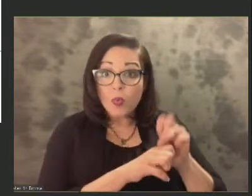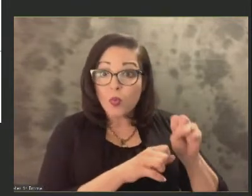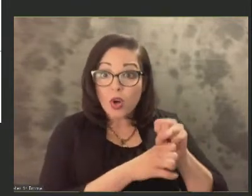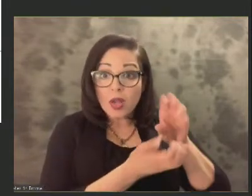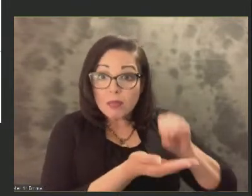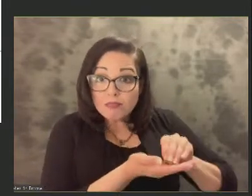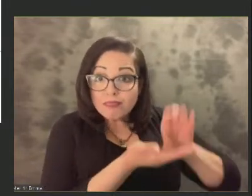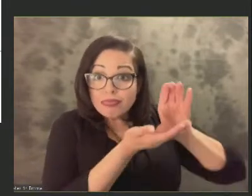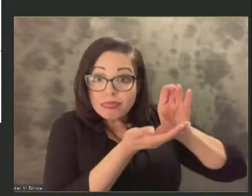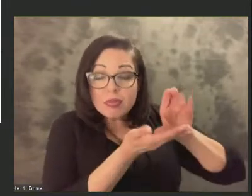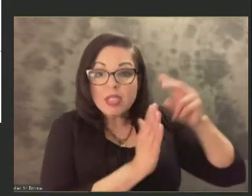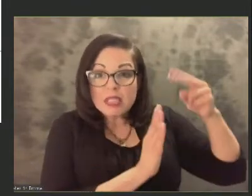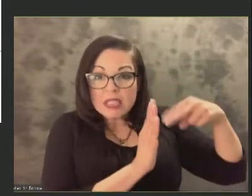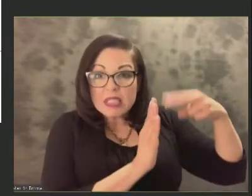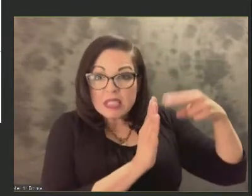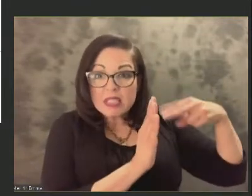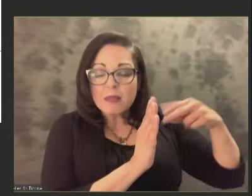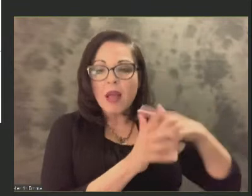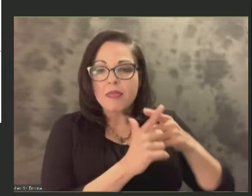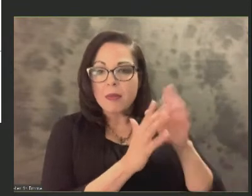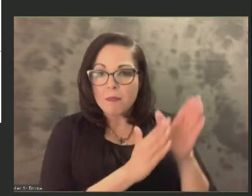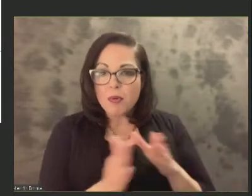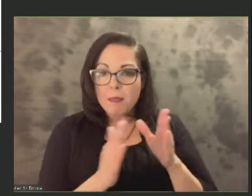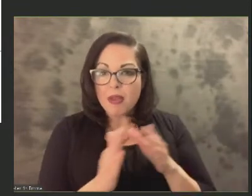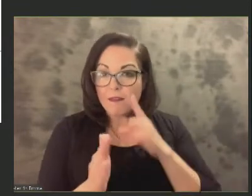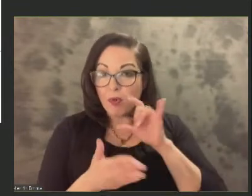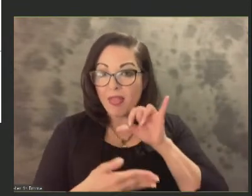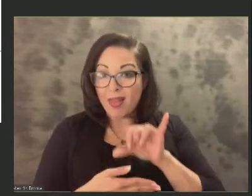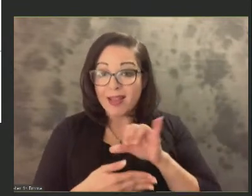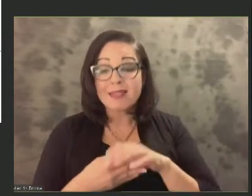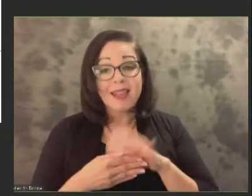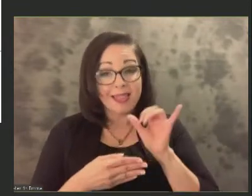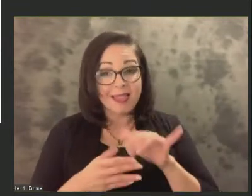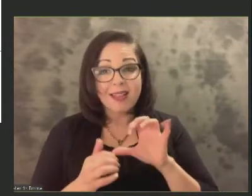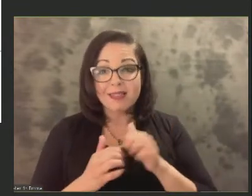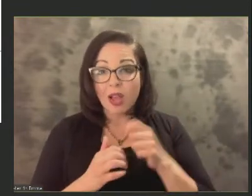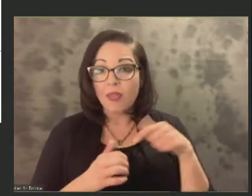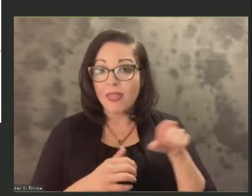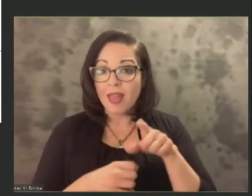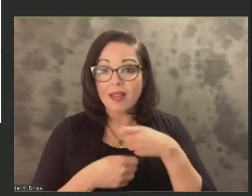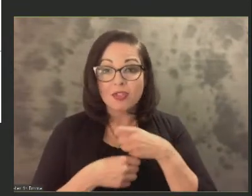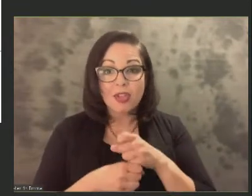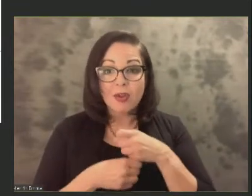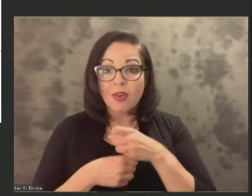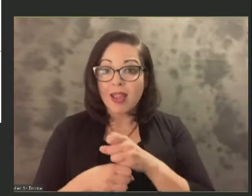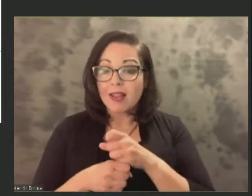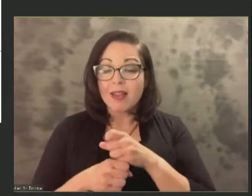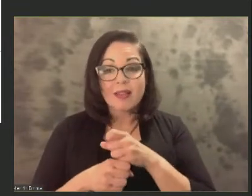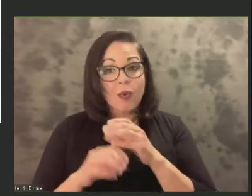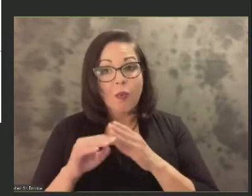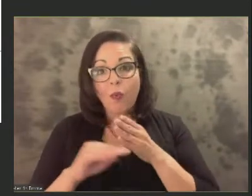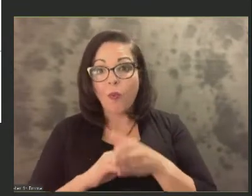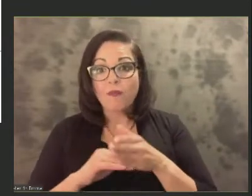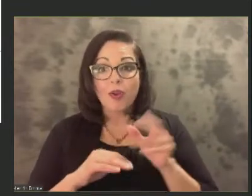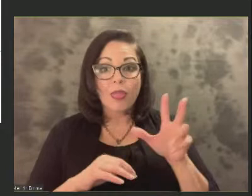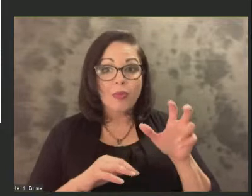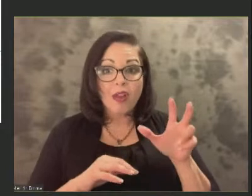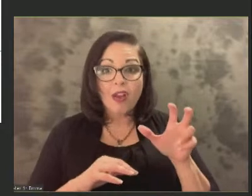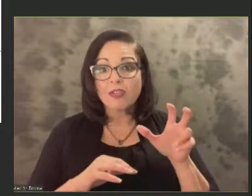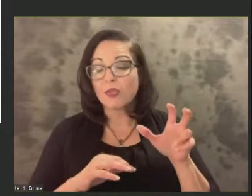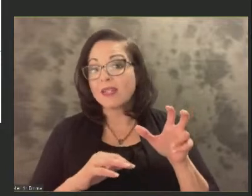materials to read and they came prepared. And that was how they generated over the 300